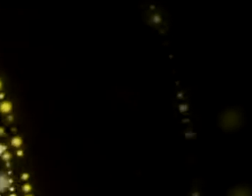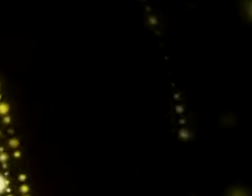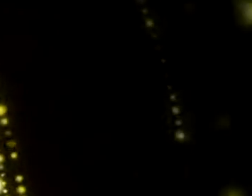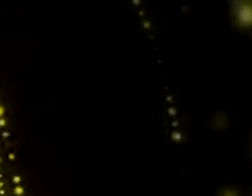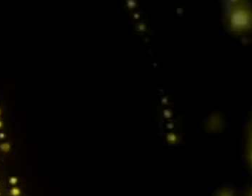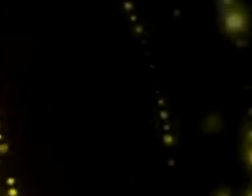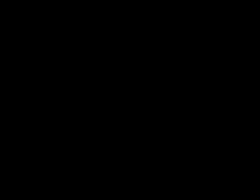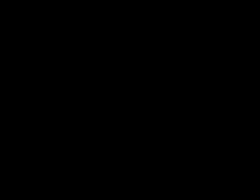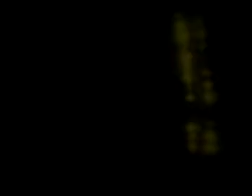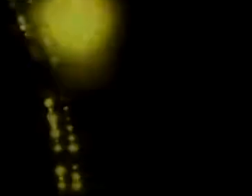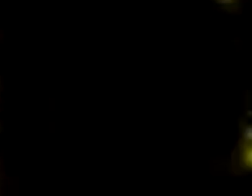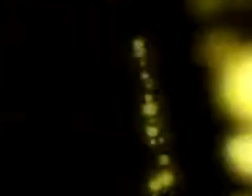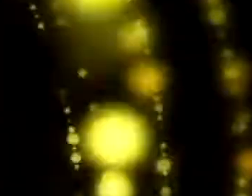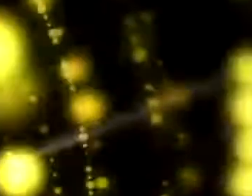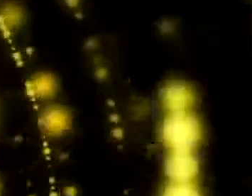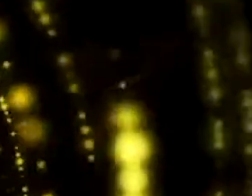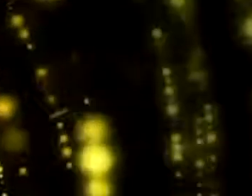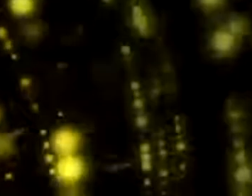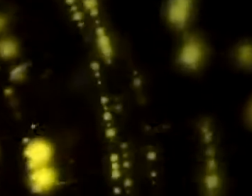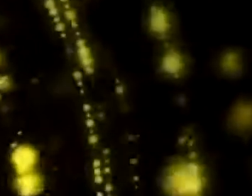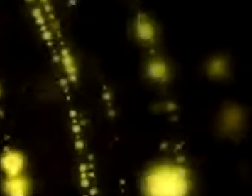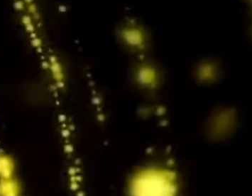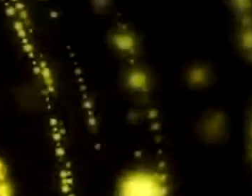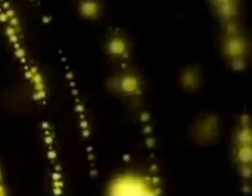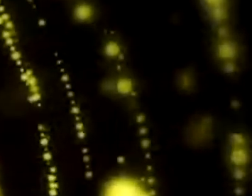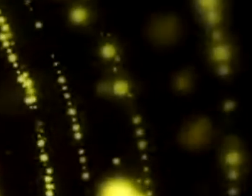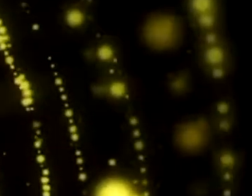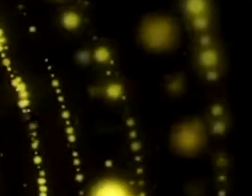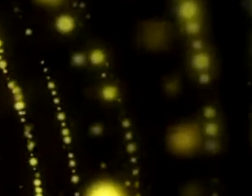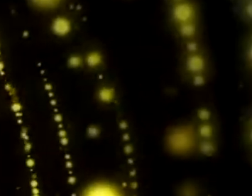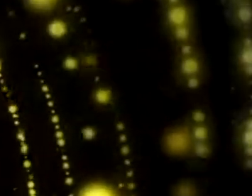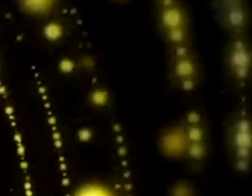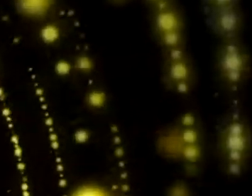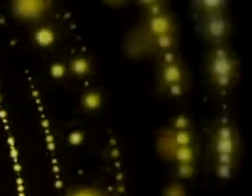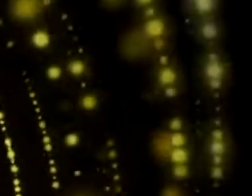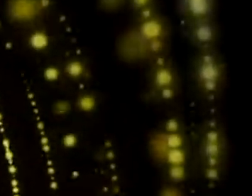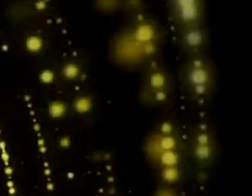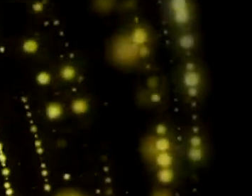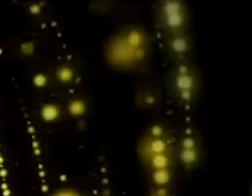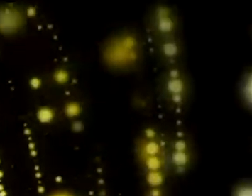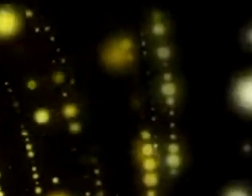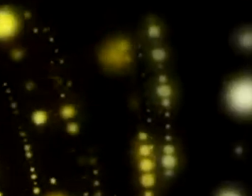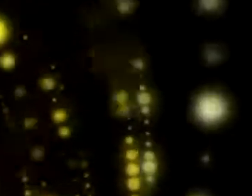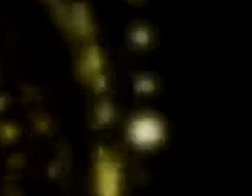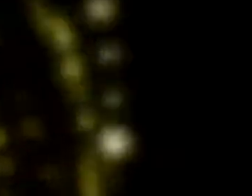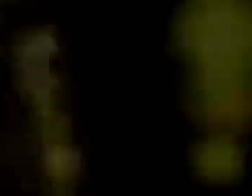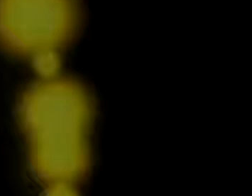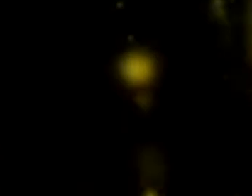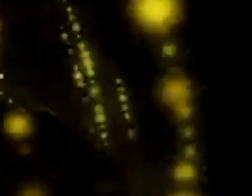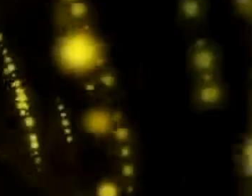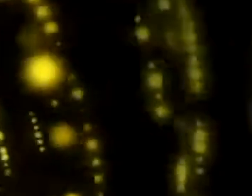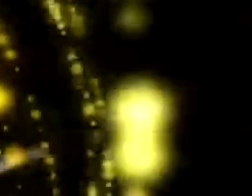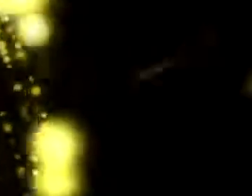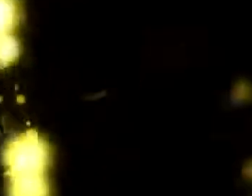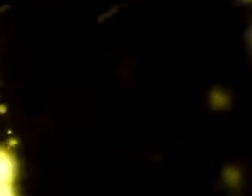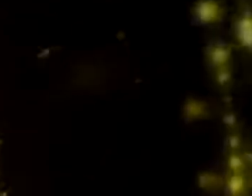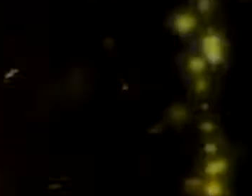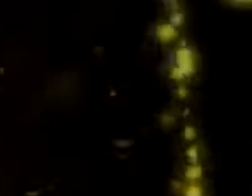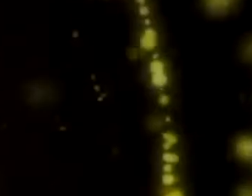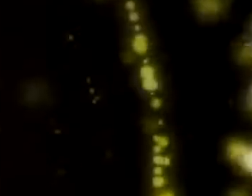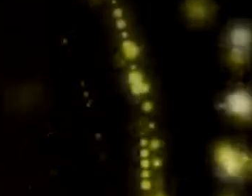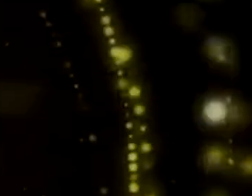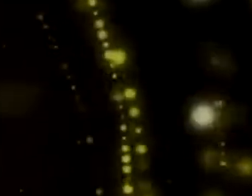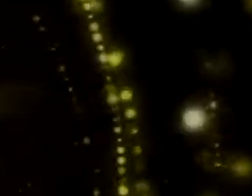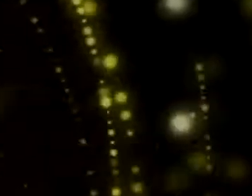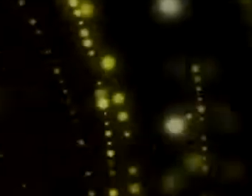of people who might have various disabilities, like visually impaired or